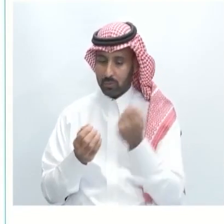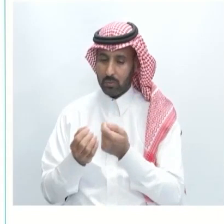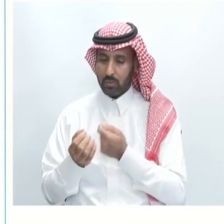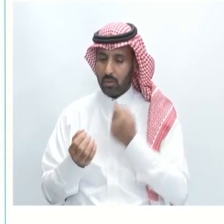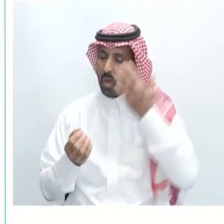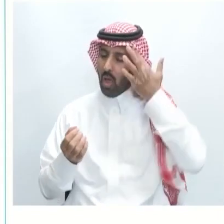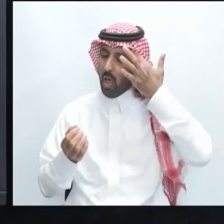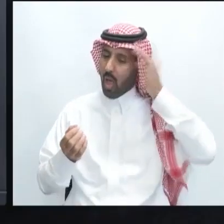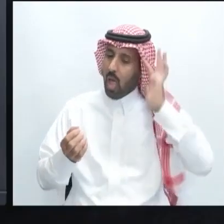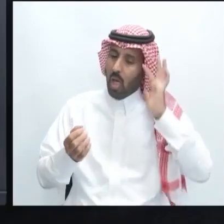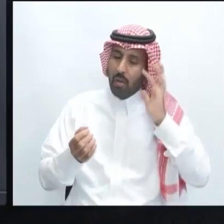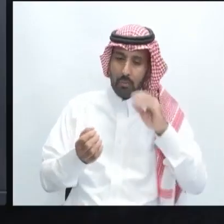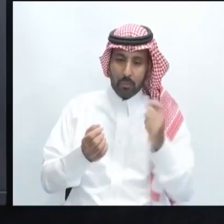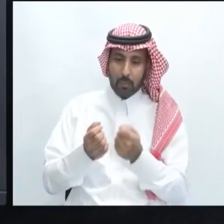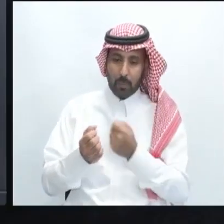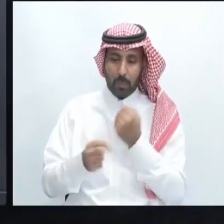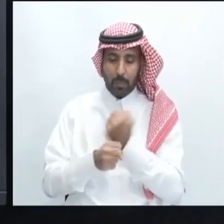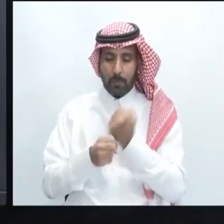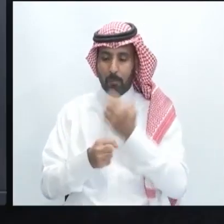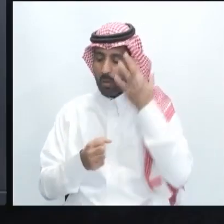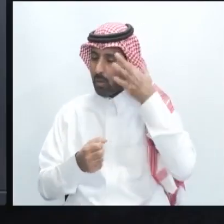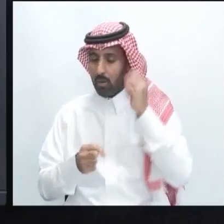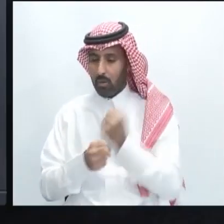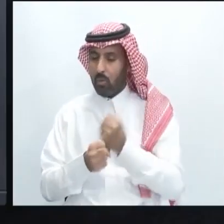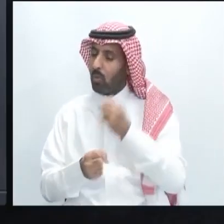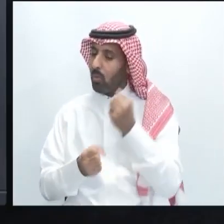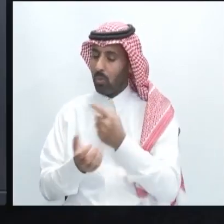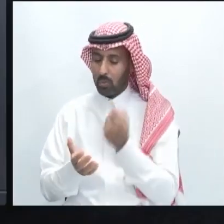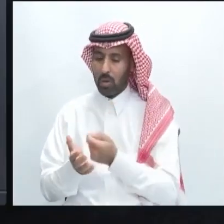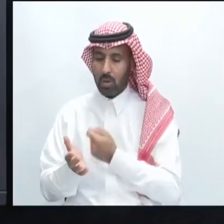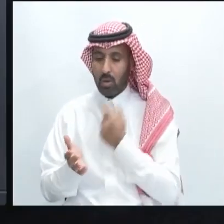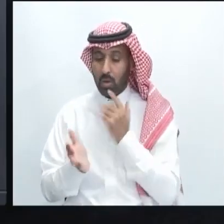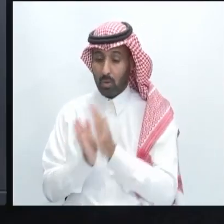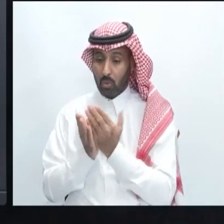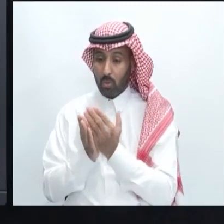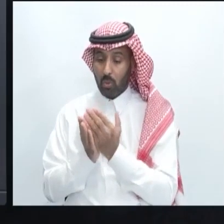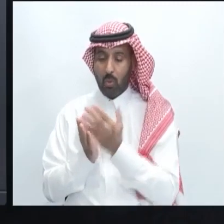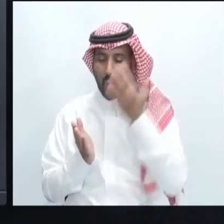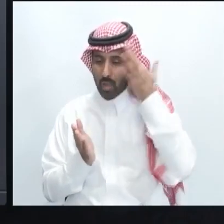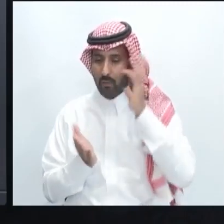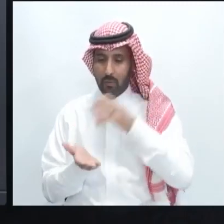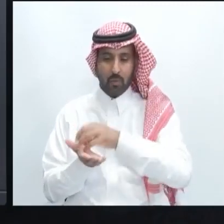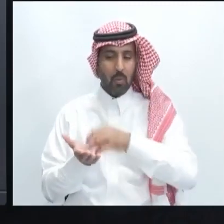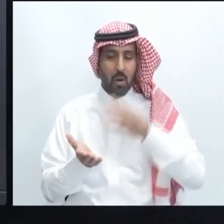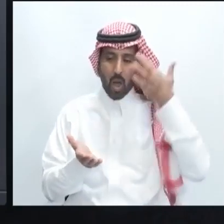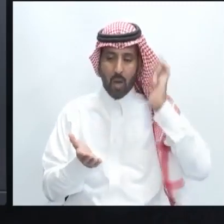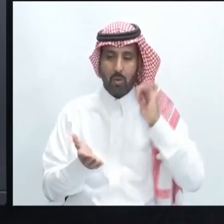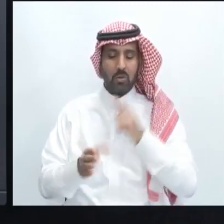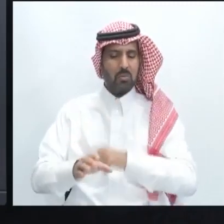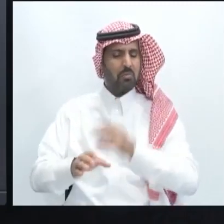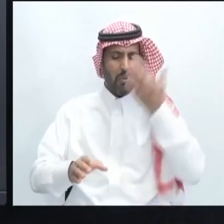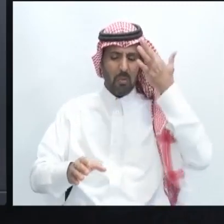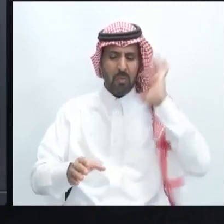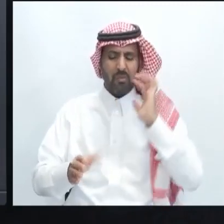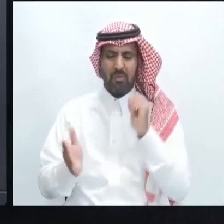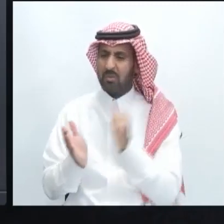So being an author, it's flexible, of course. You can write your books wherever and whenever you want. If you're